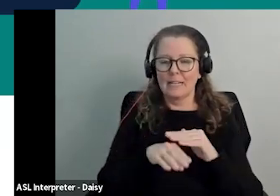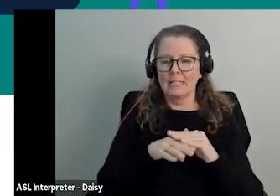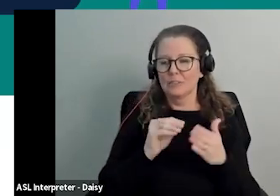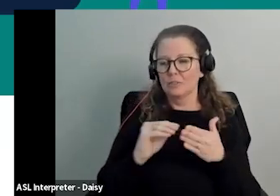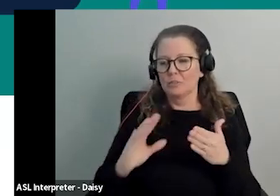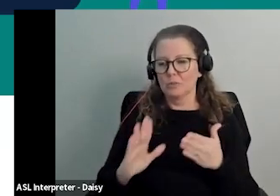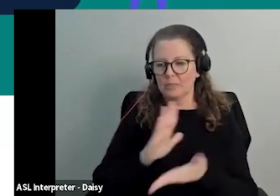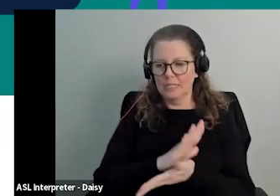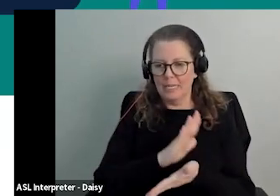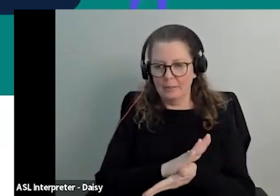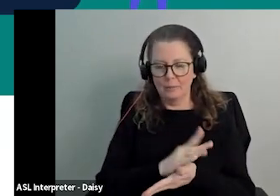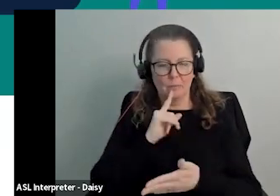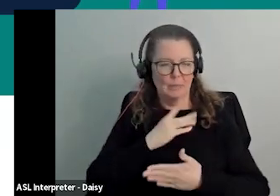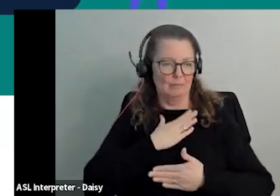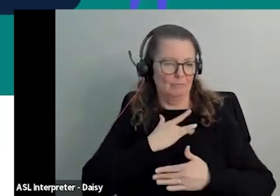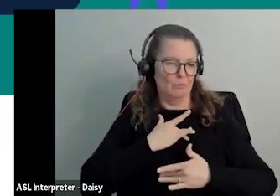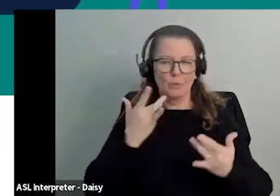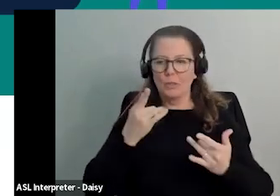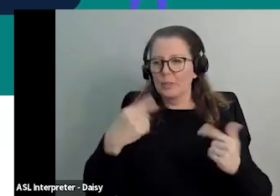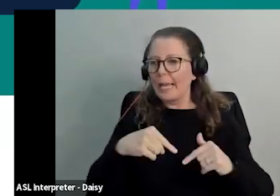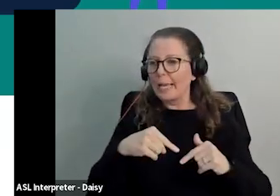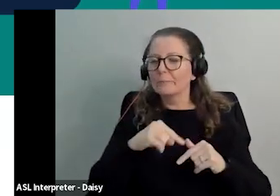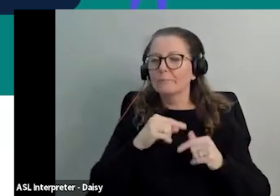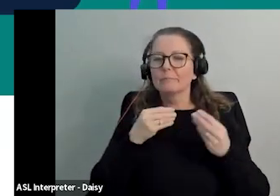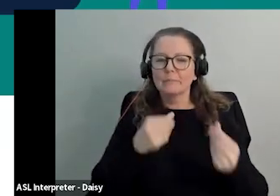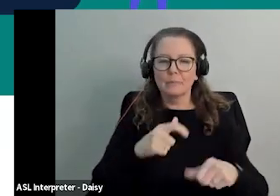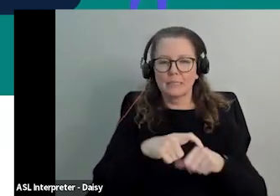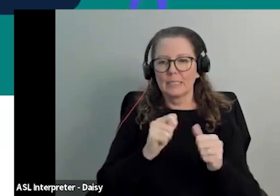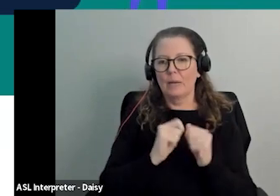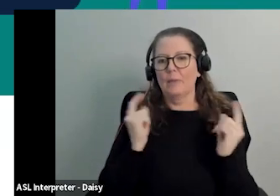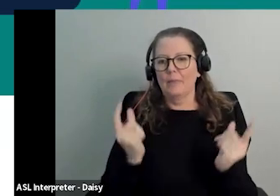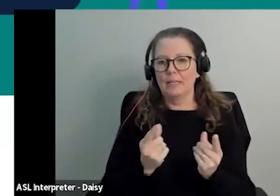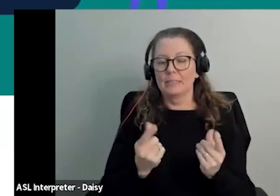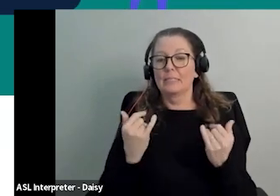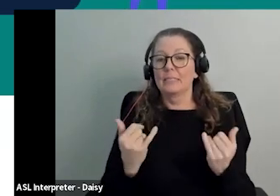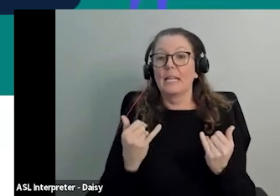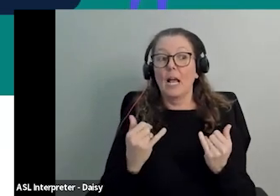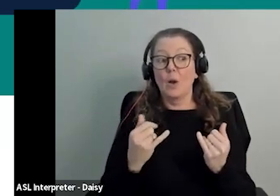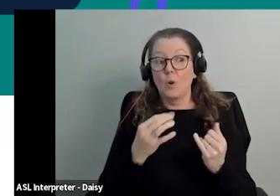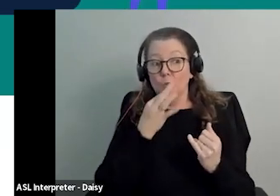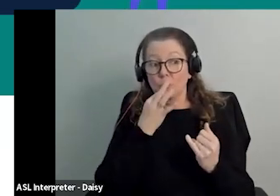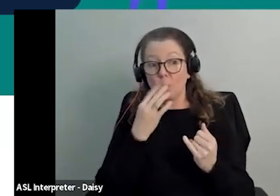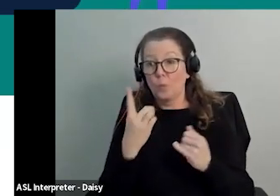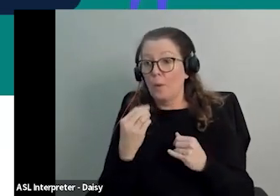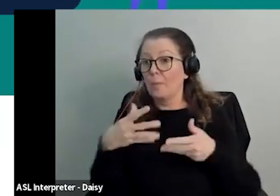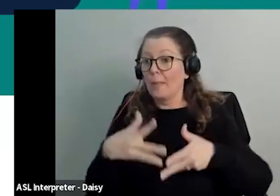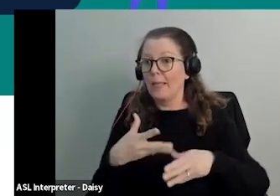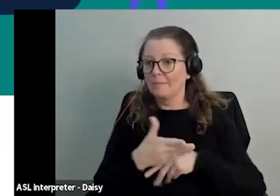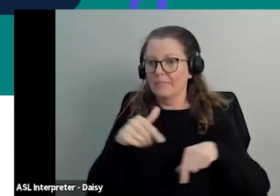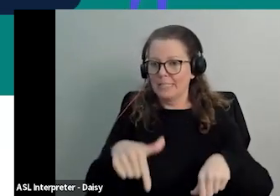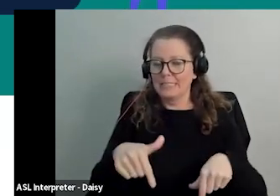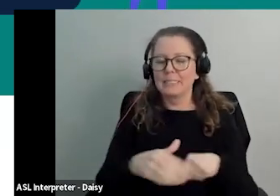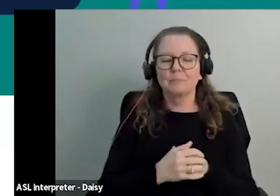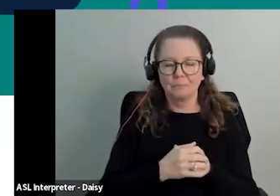We're excited that you're spending time with us to learn about disability and accessibility. This is our second to last session for the Teach Access Student